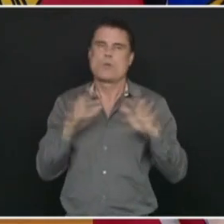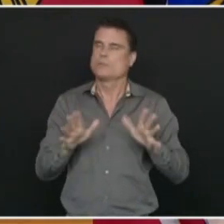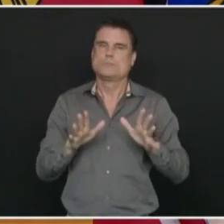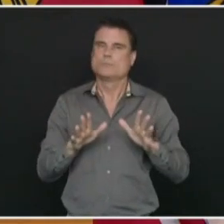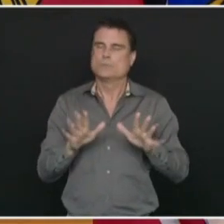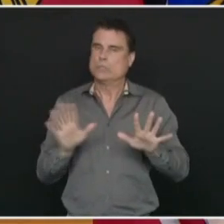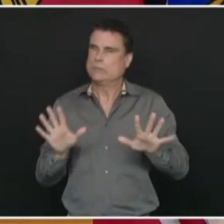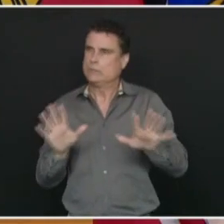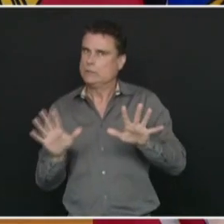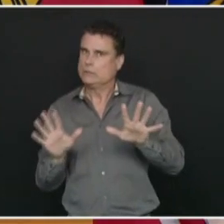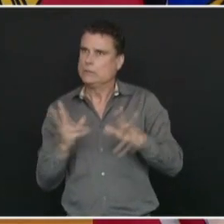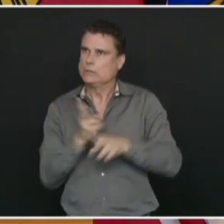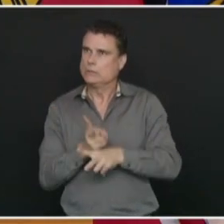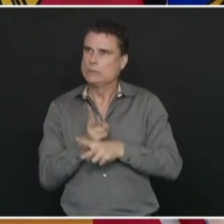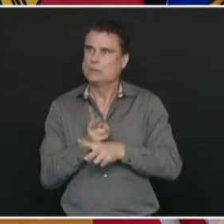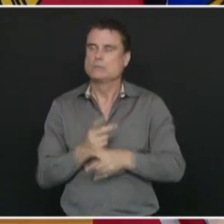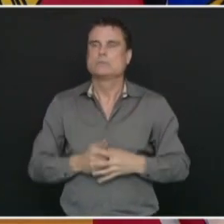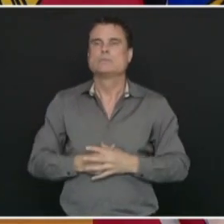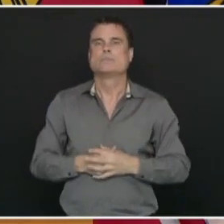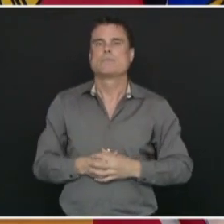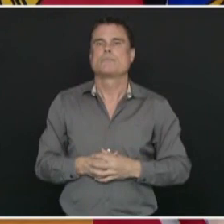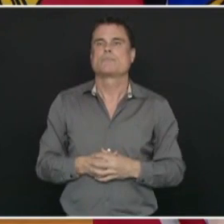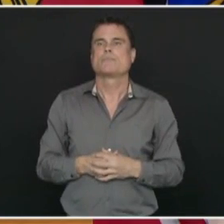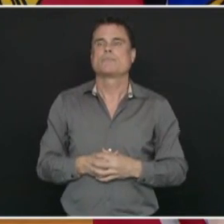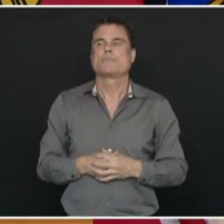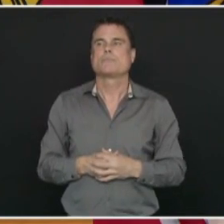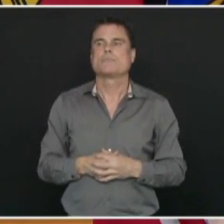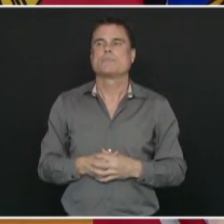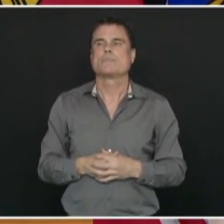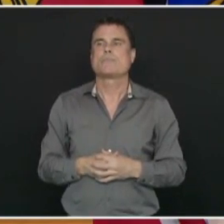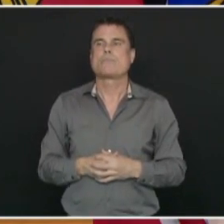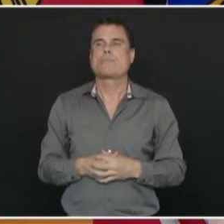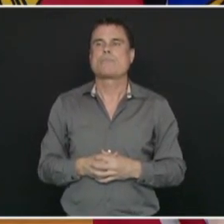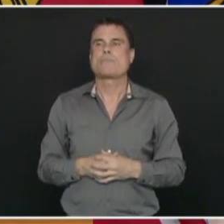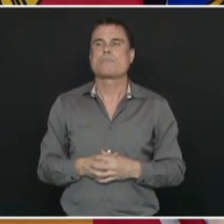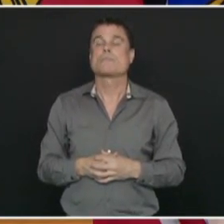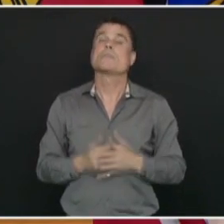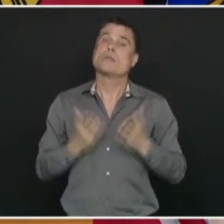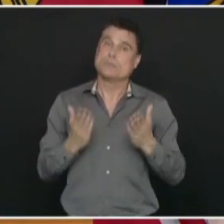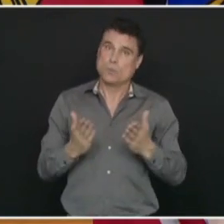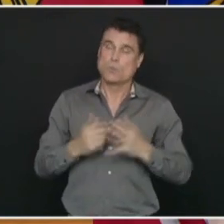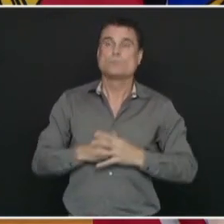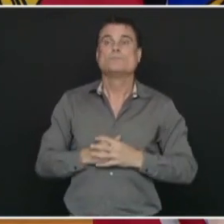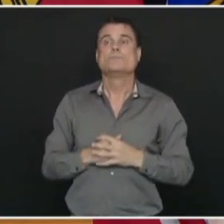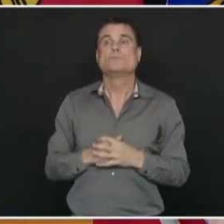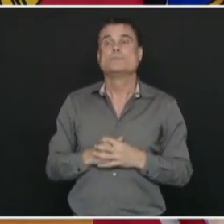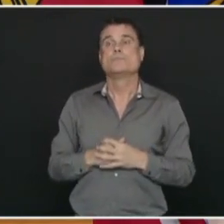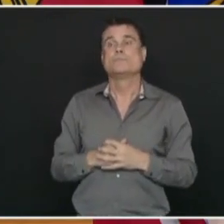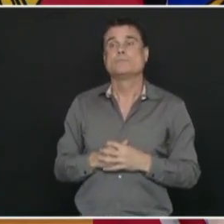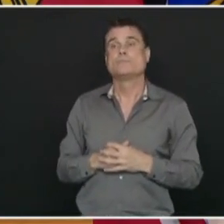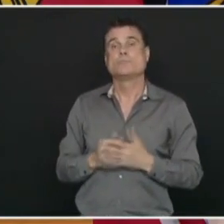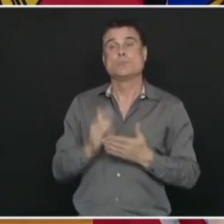40s, unfortunately. So we have seen a shift to over 70, over